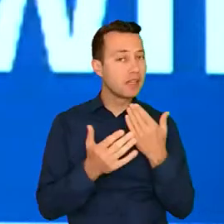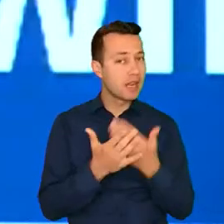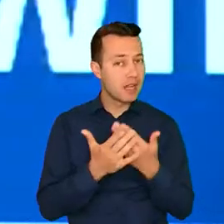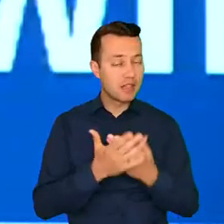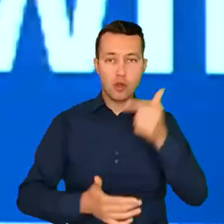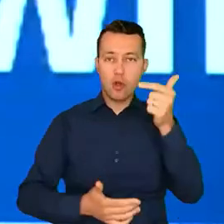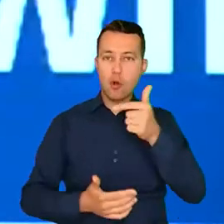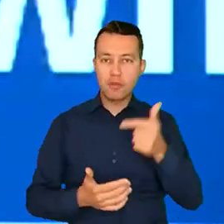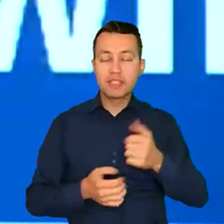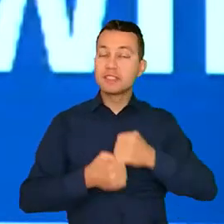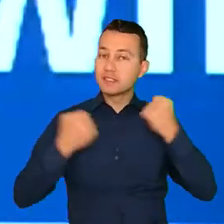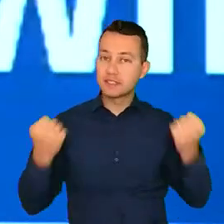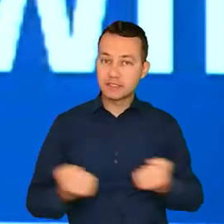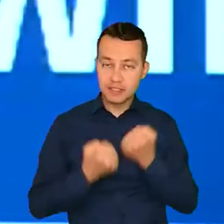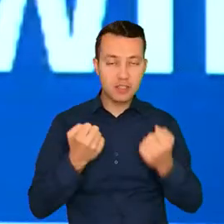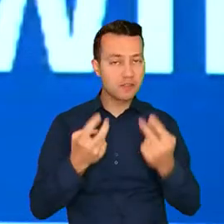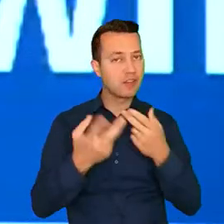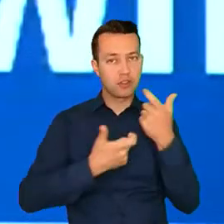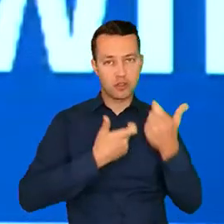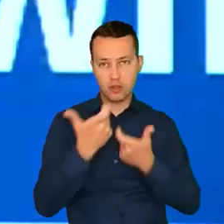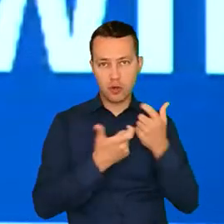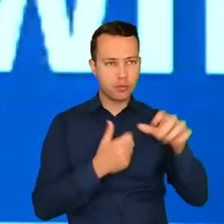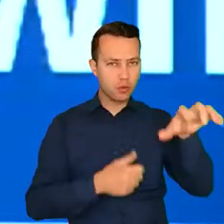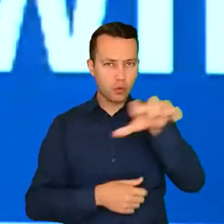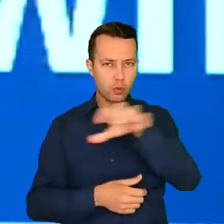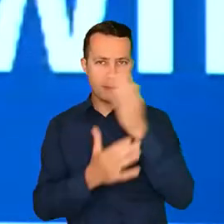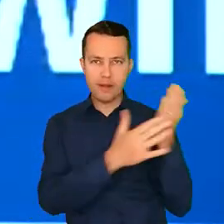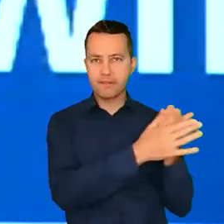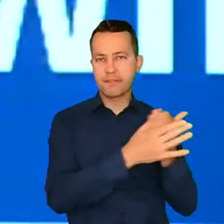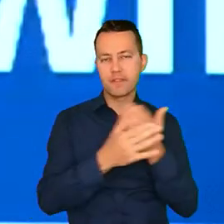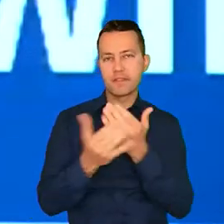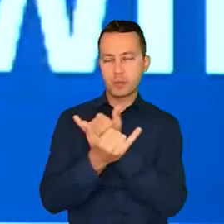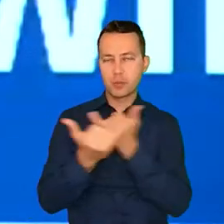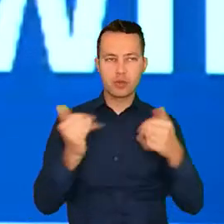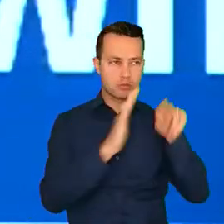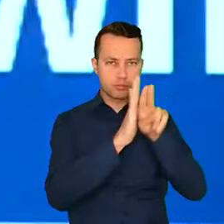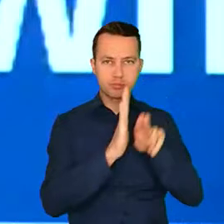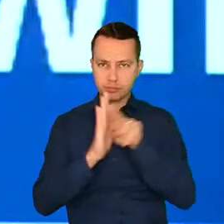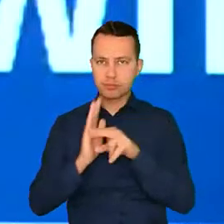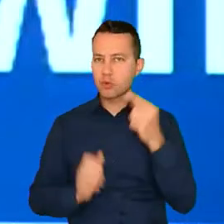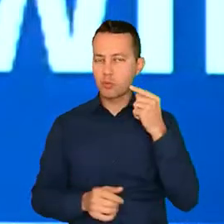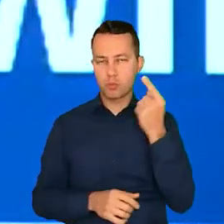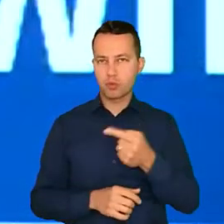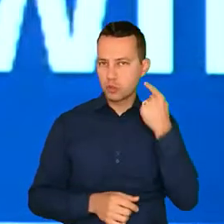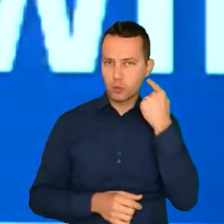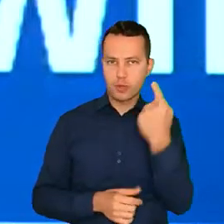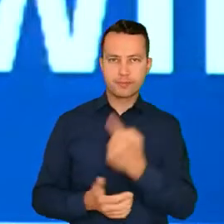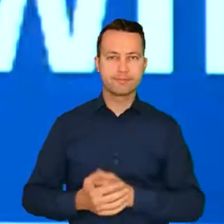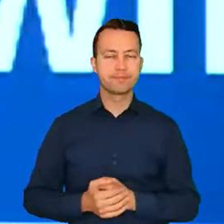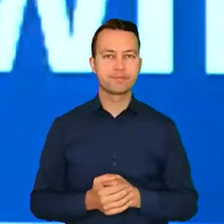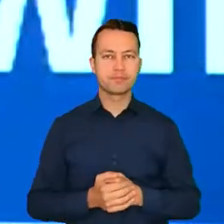due diligence obligations that will be introduced for specific groups of